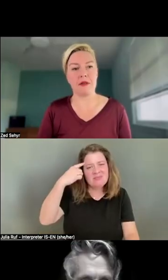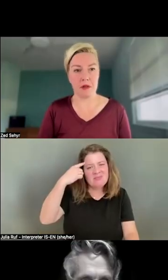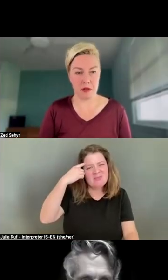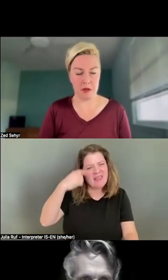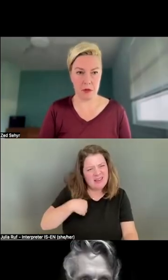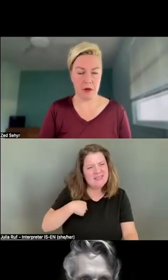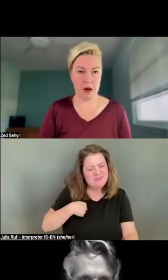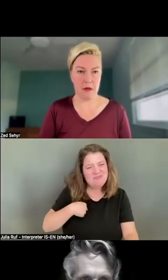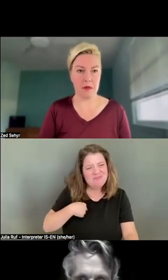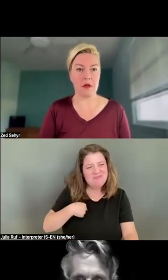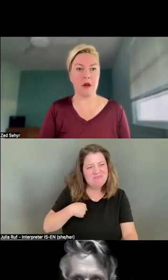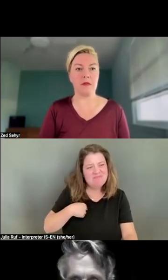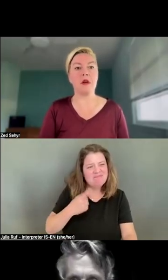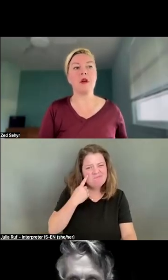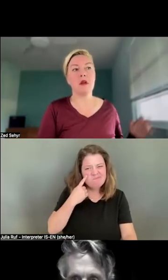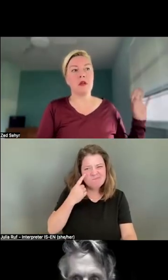this was